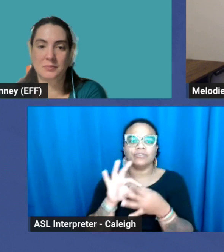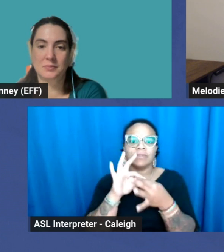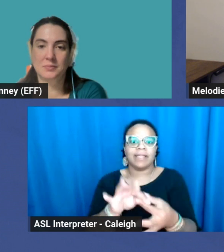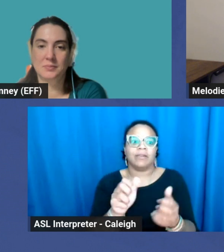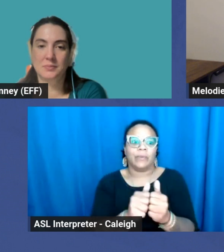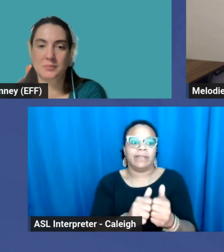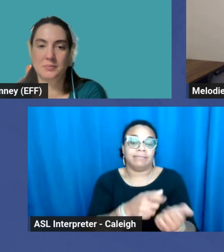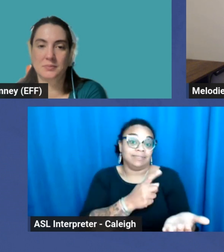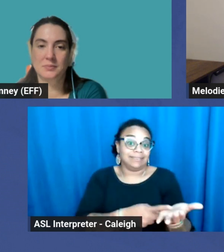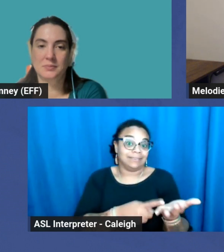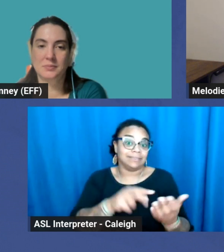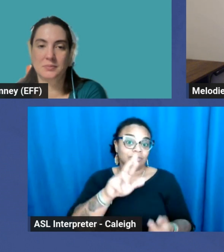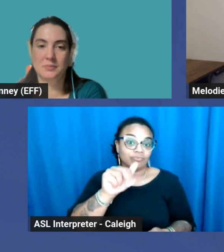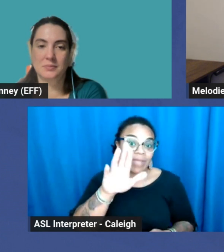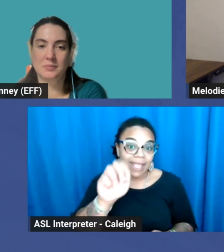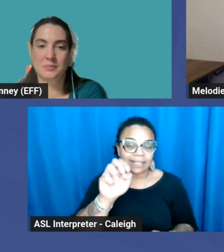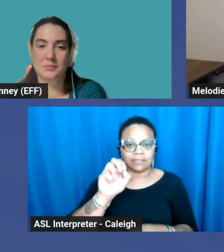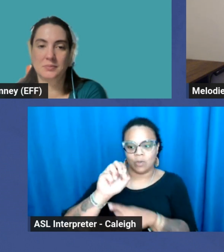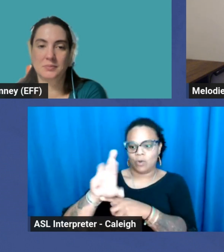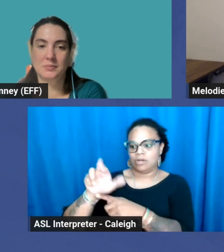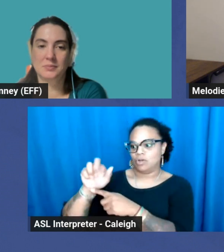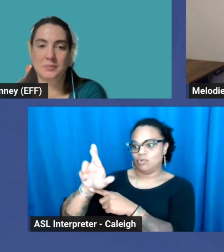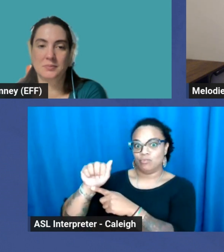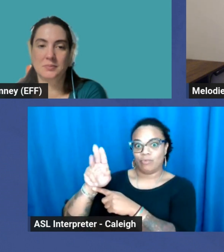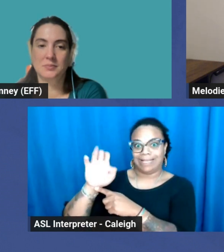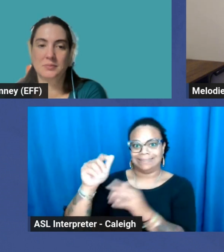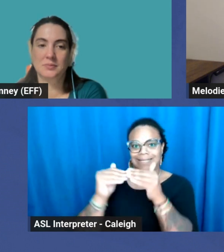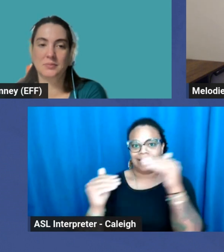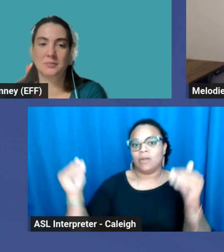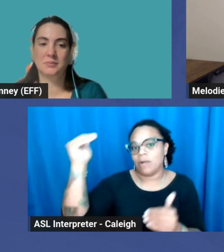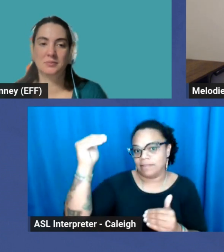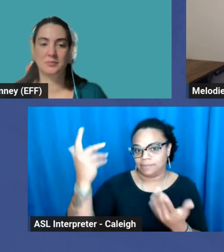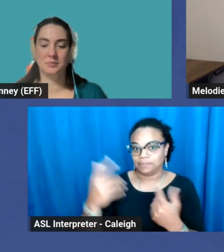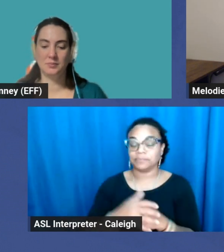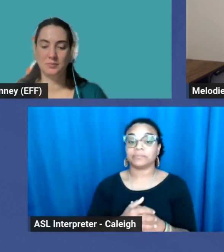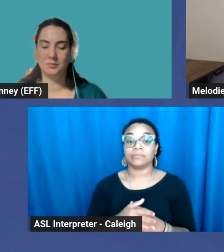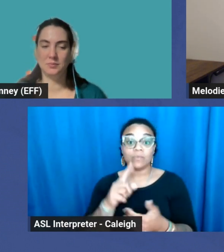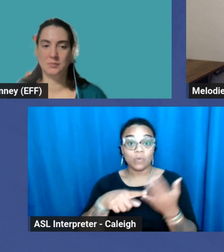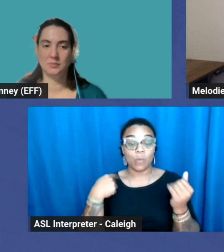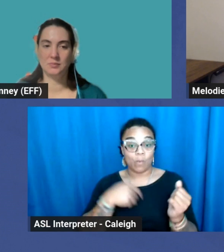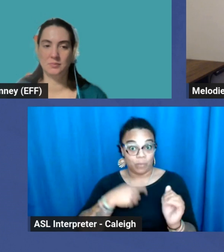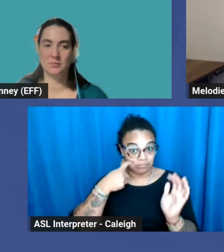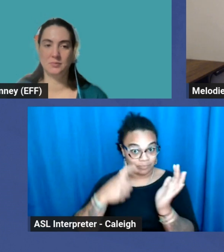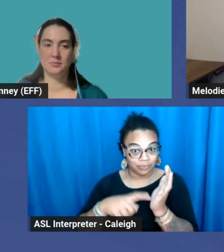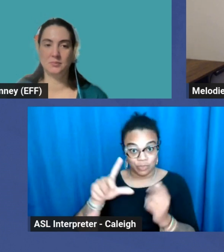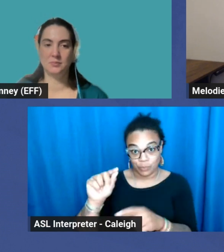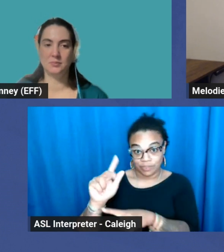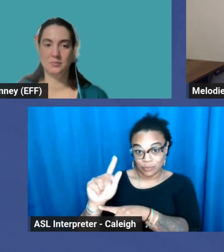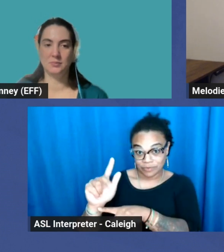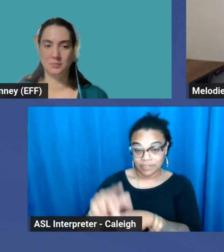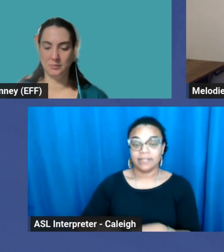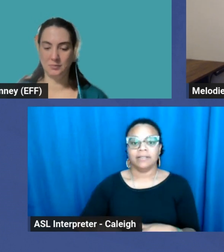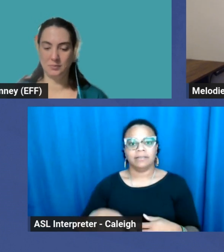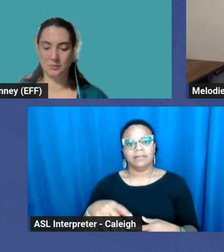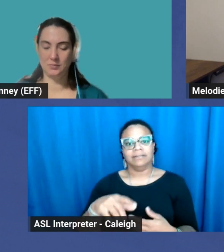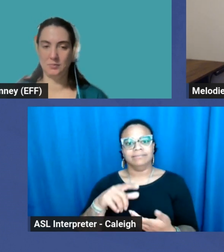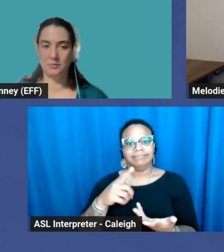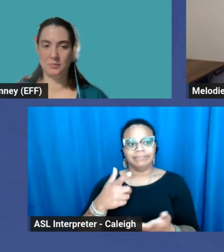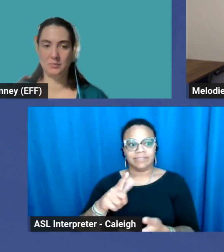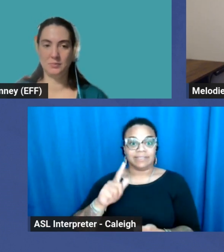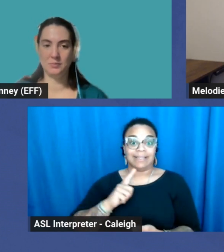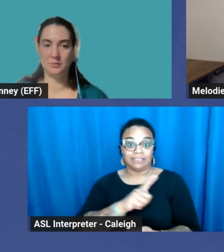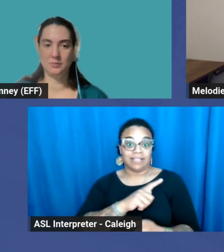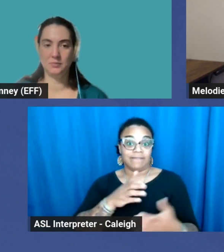race, racial inequality. What we saw in 2023 is that the legislative threat